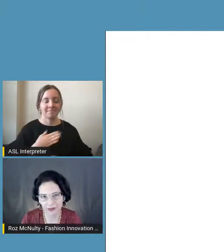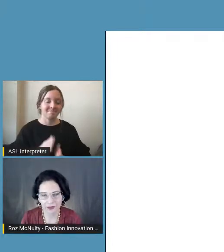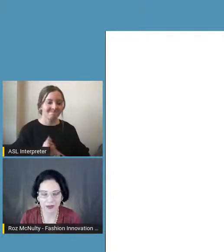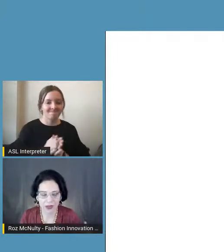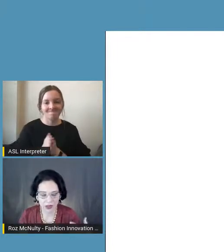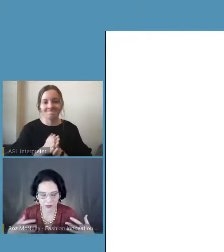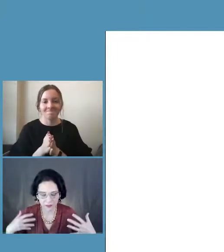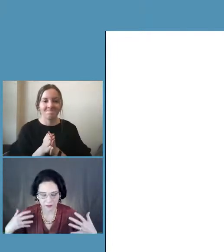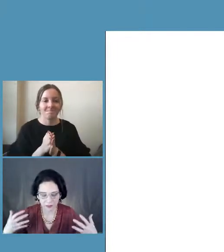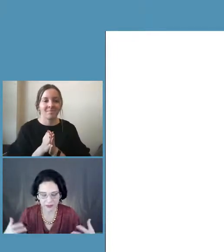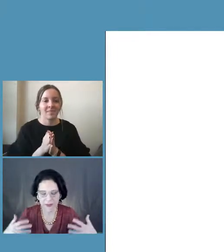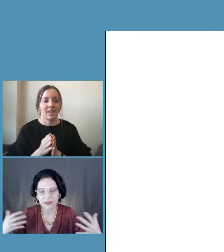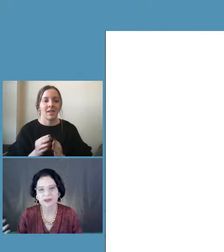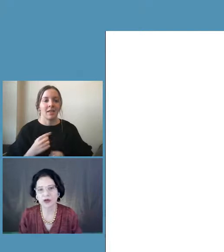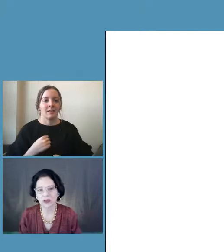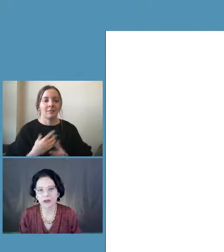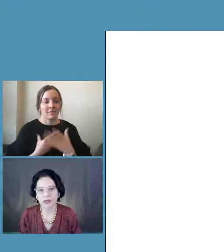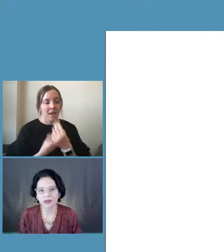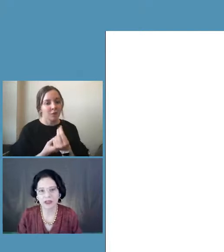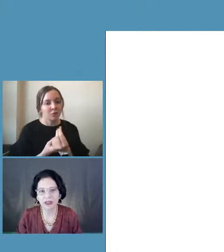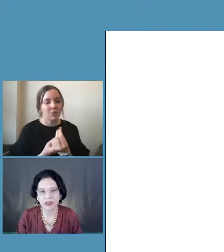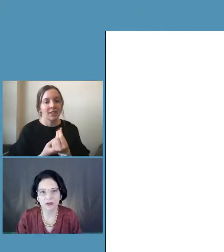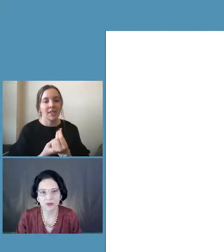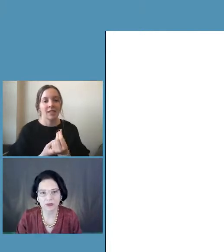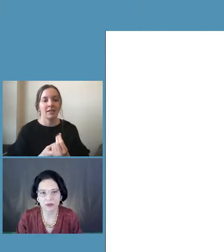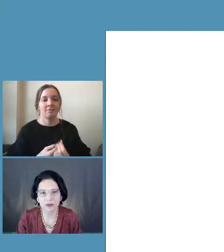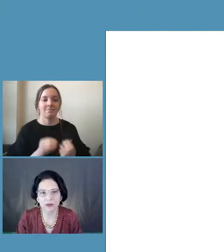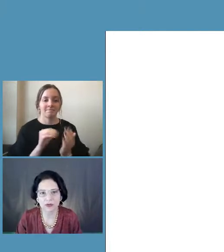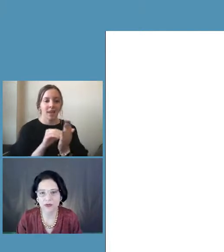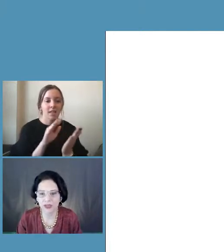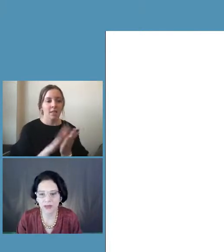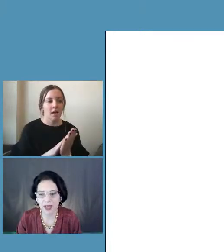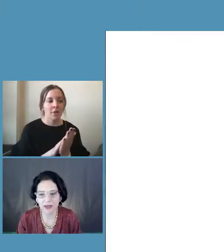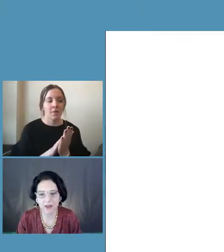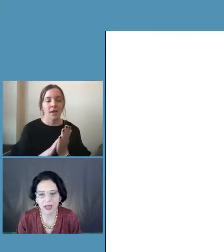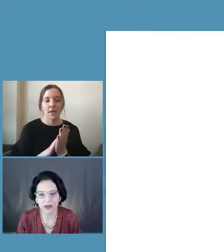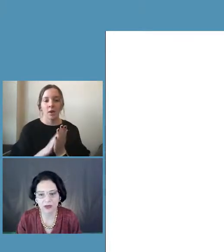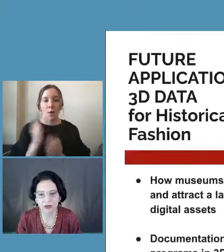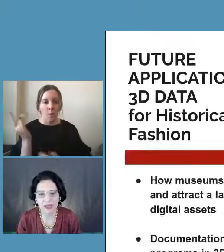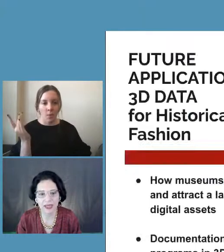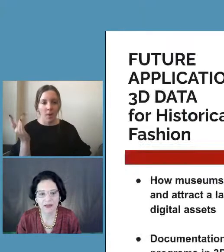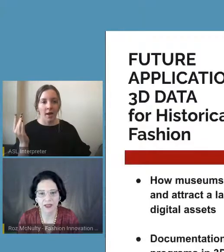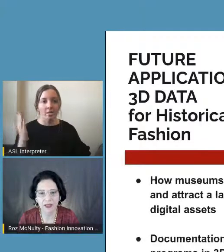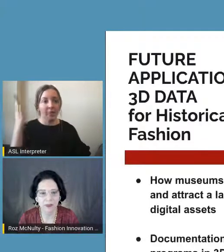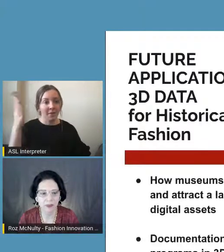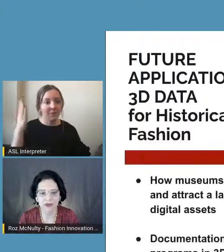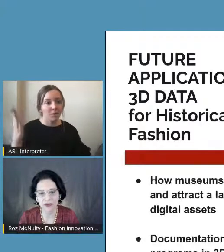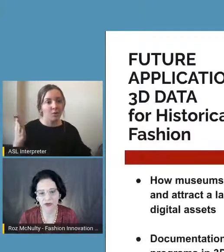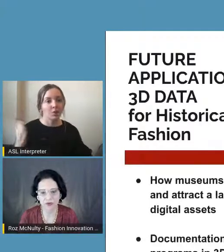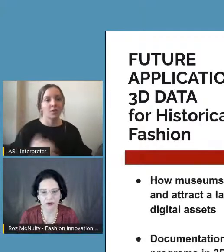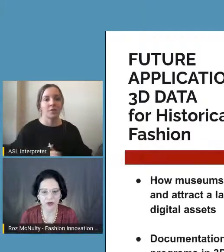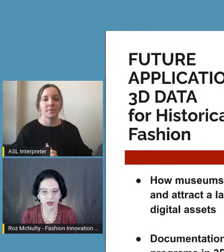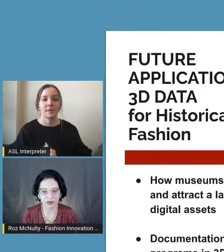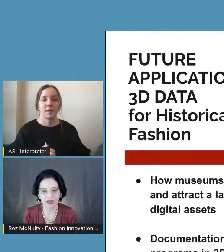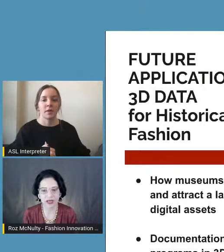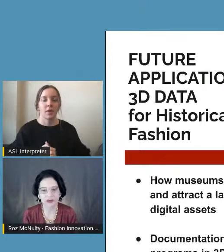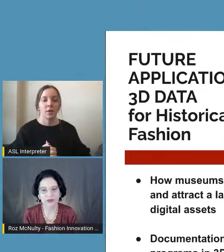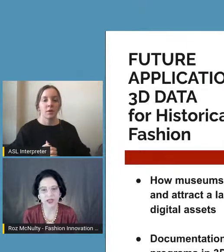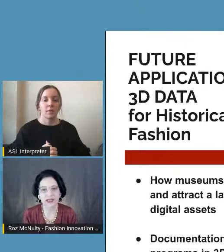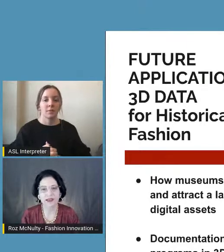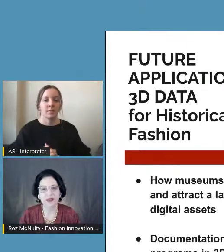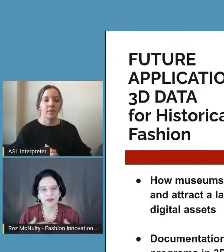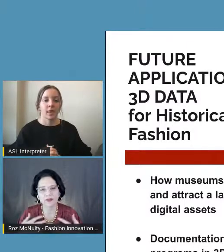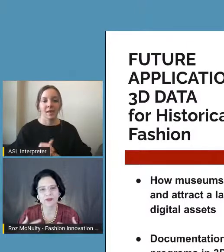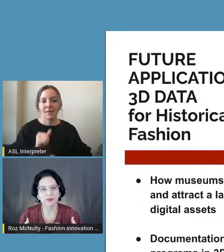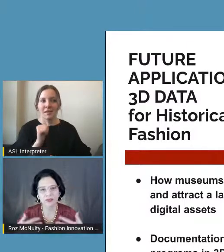of basically documenting things for the future in a mathematical way, that pictures are not